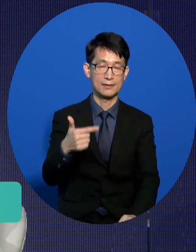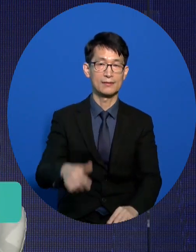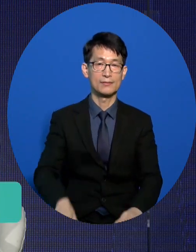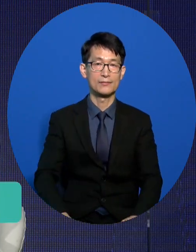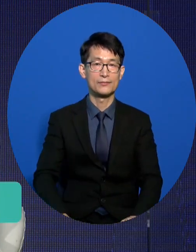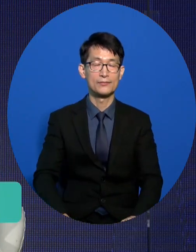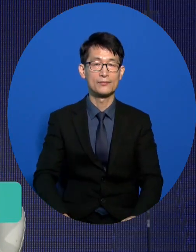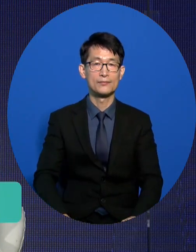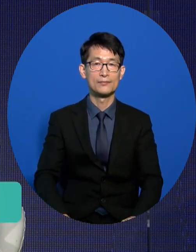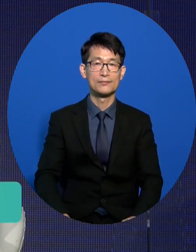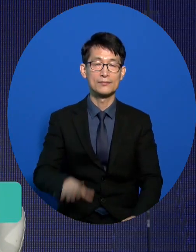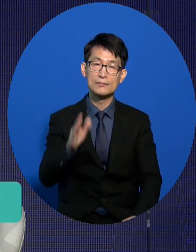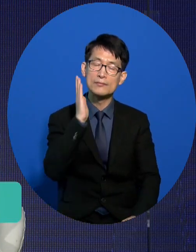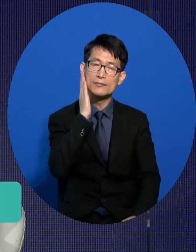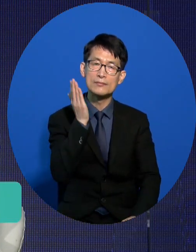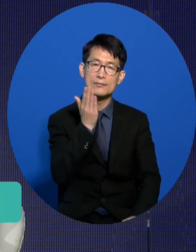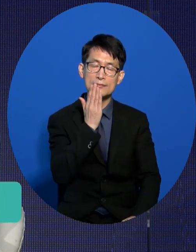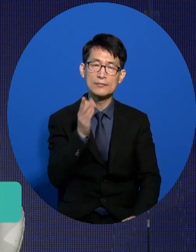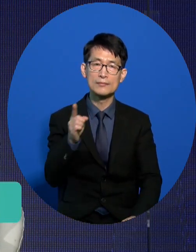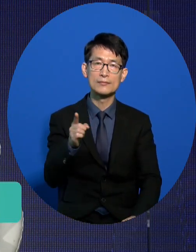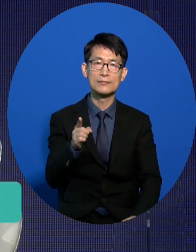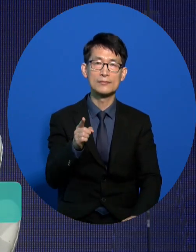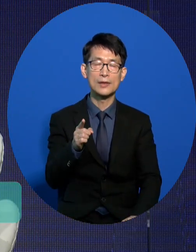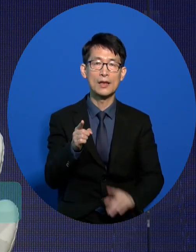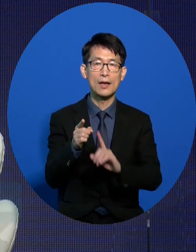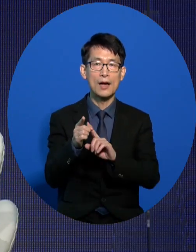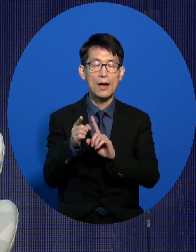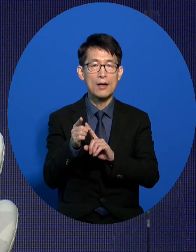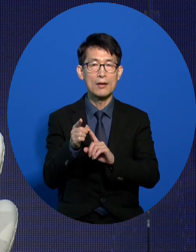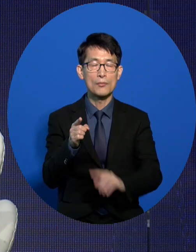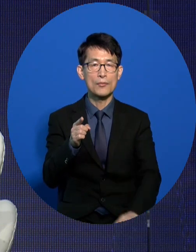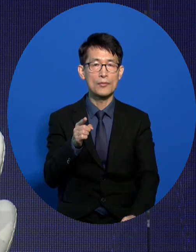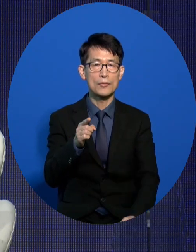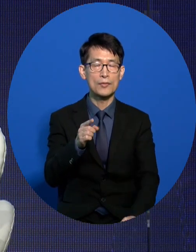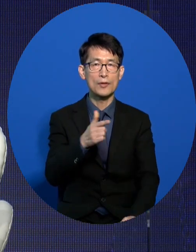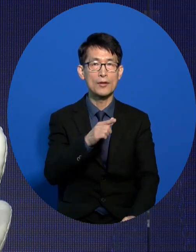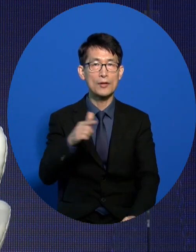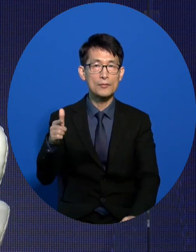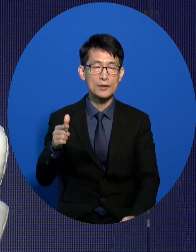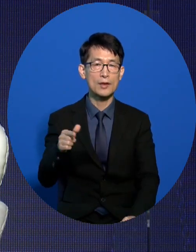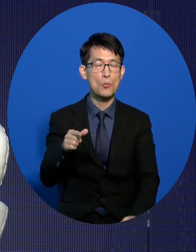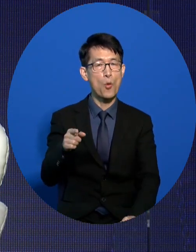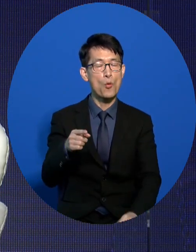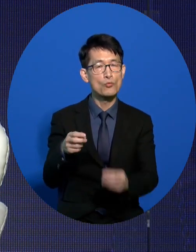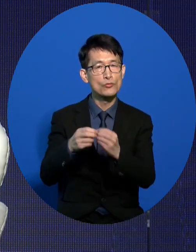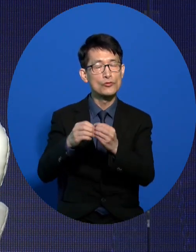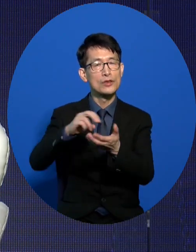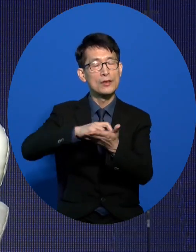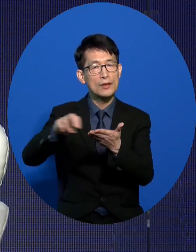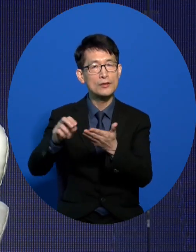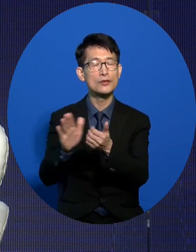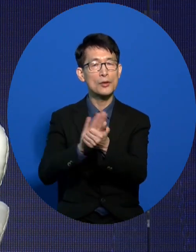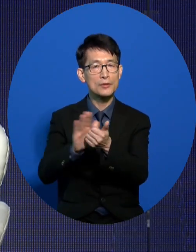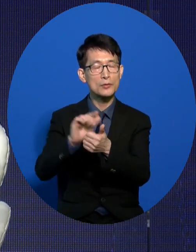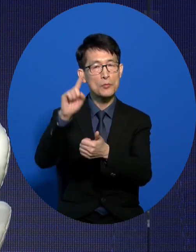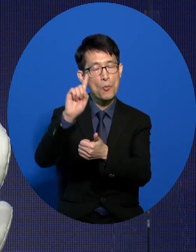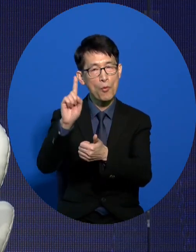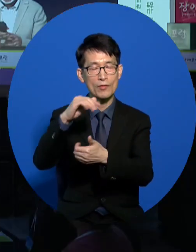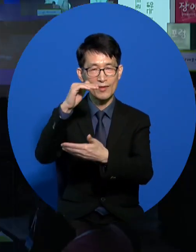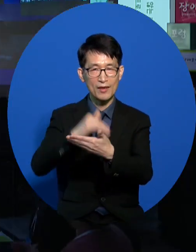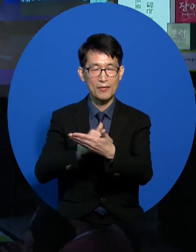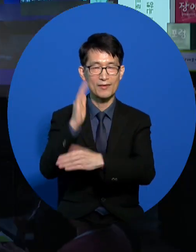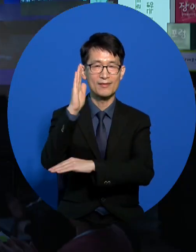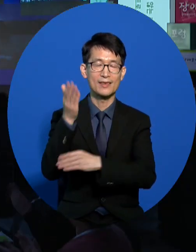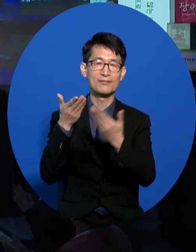Social Cooperative, and I'm Park Won-jin. So I will be sharing with you this text translation service for the